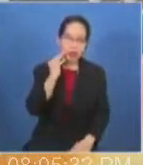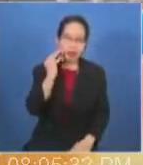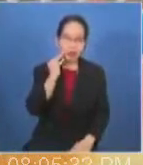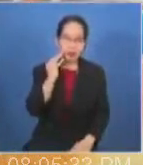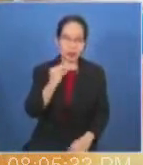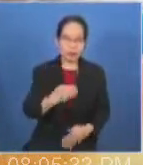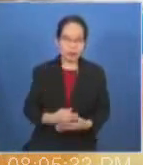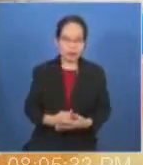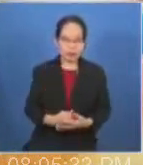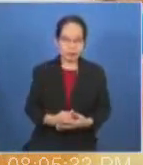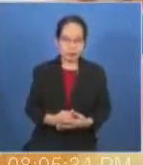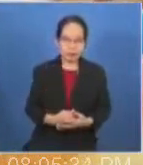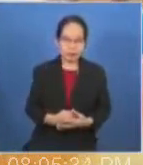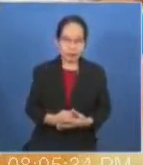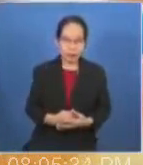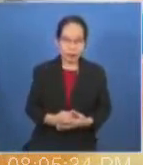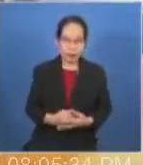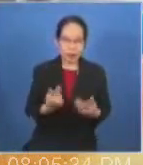Good afternoon, ma'am.